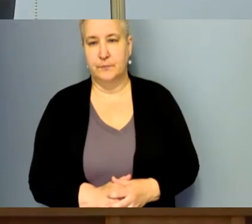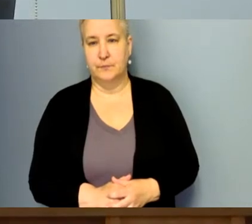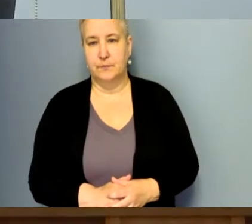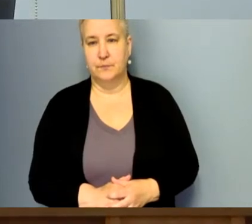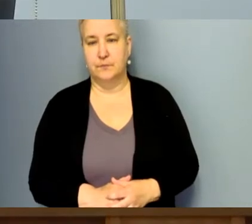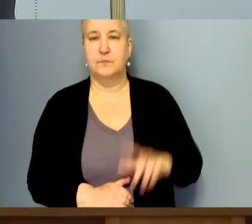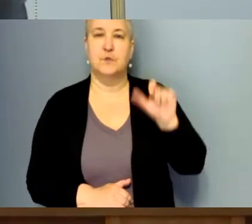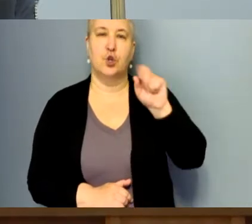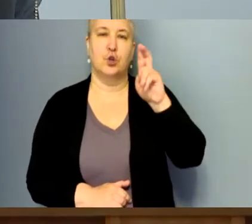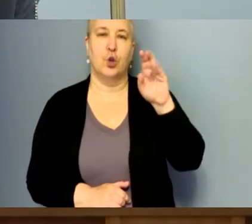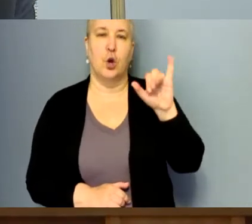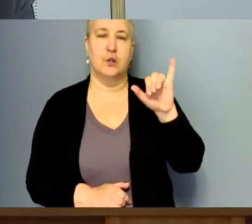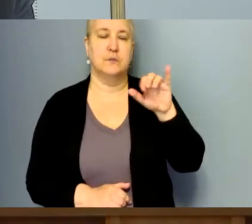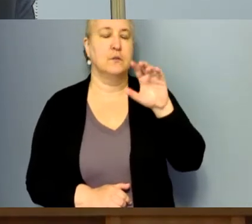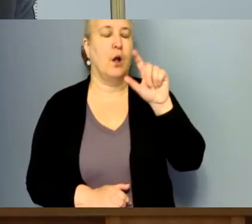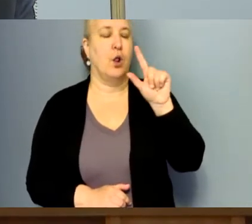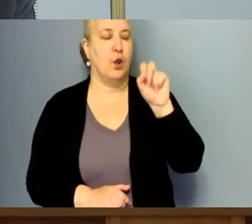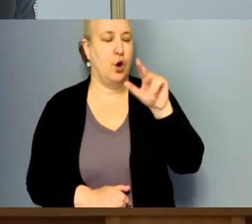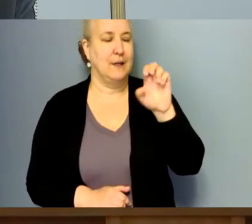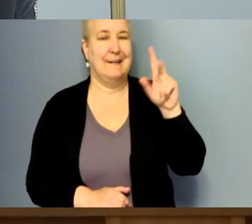Lori Katz?